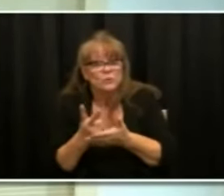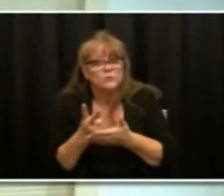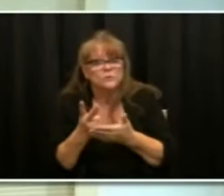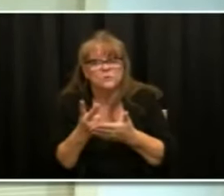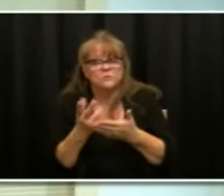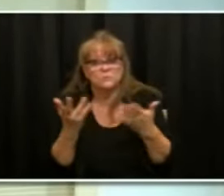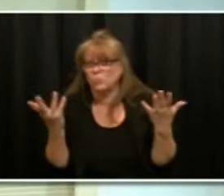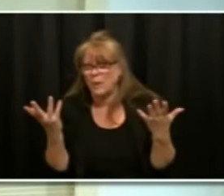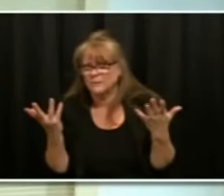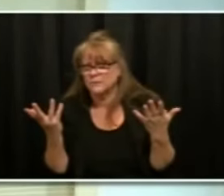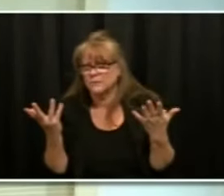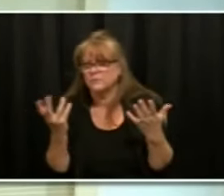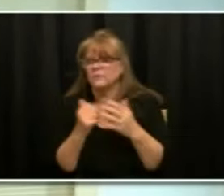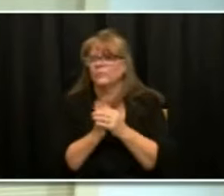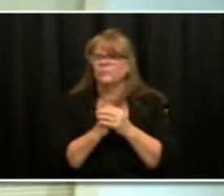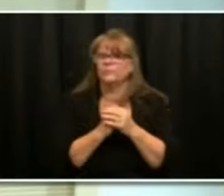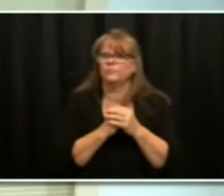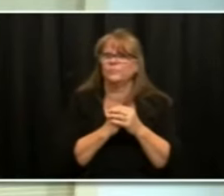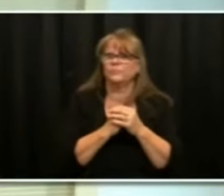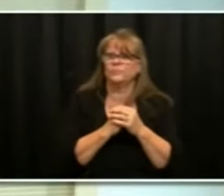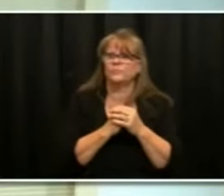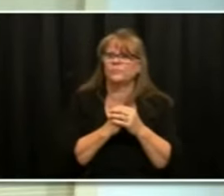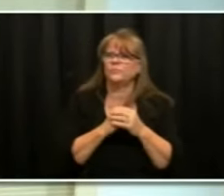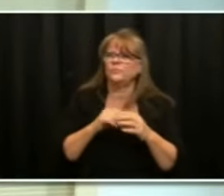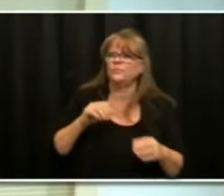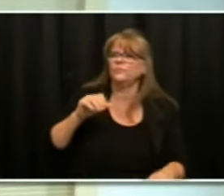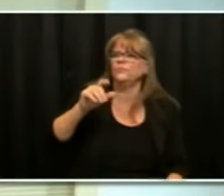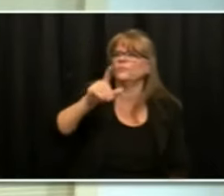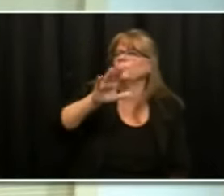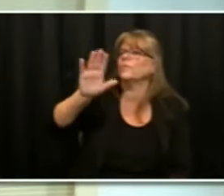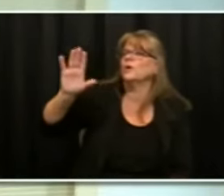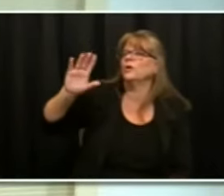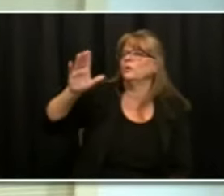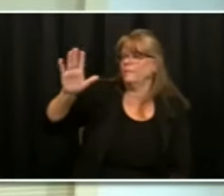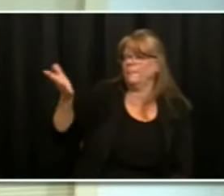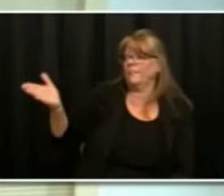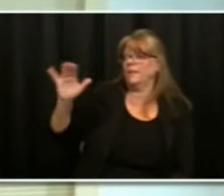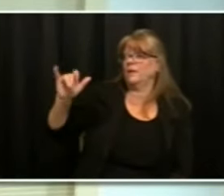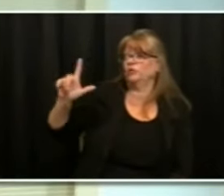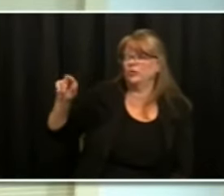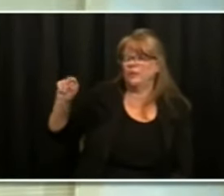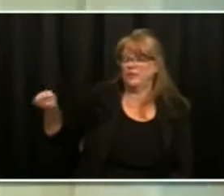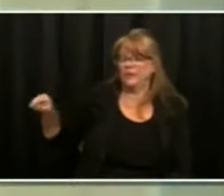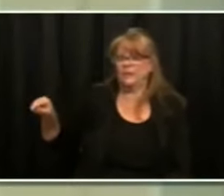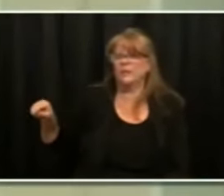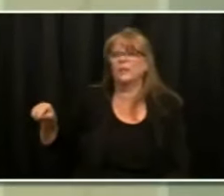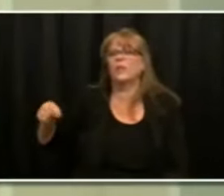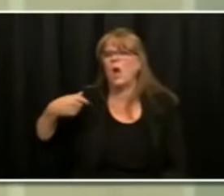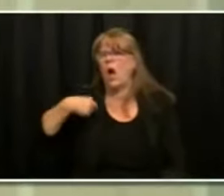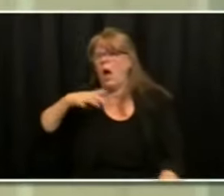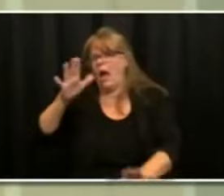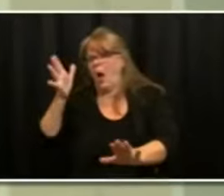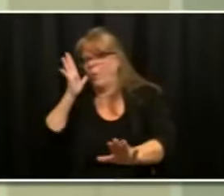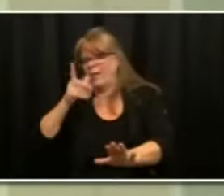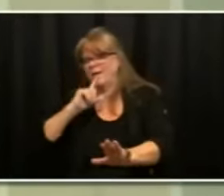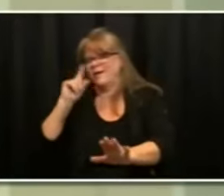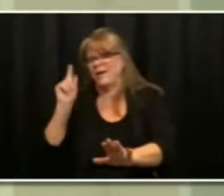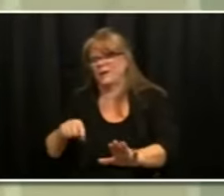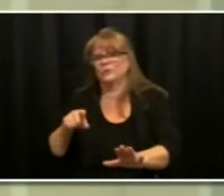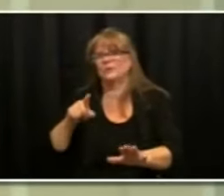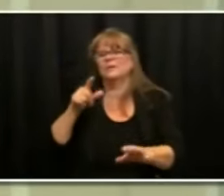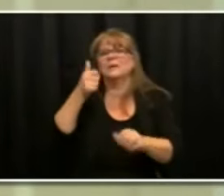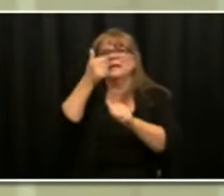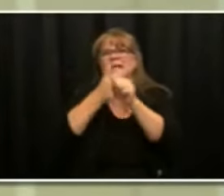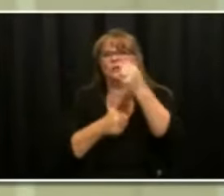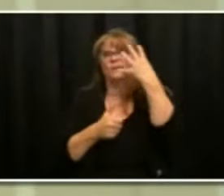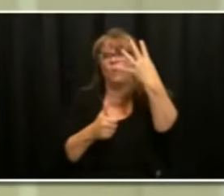Thank you for the question. This is Director Jill Ryan, and I will answer that. So for the counties that have had increasing rates, we've